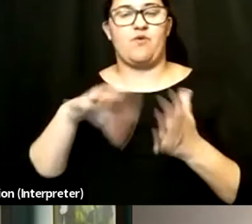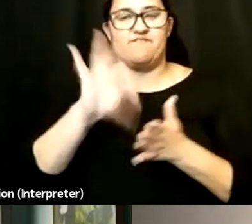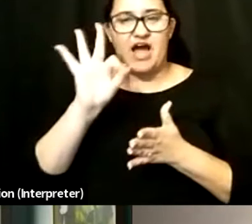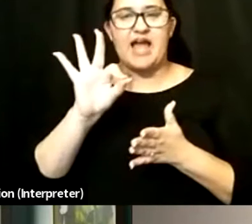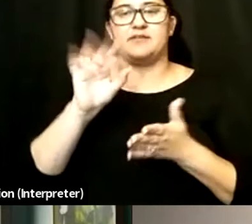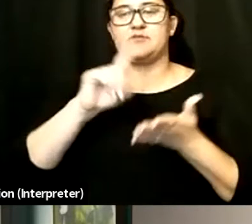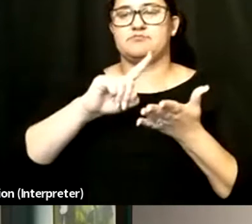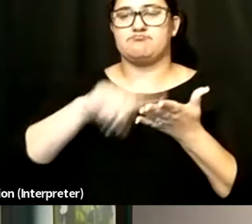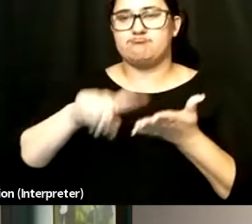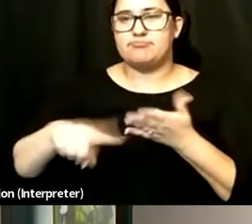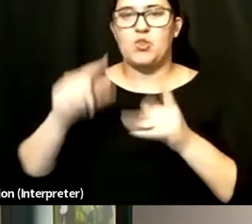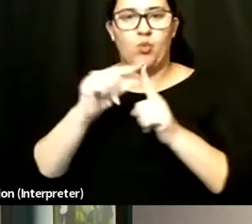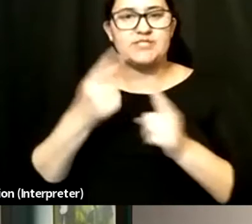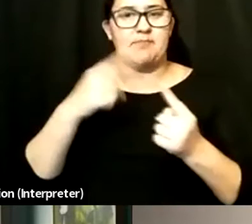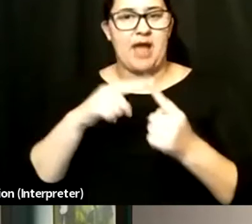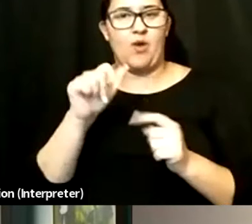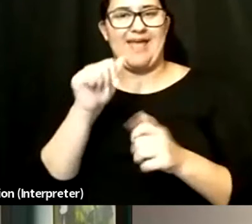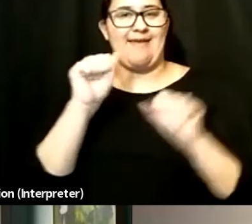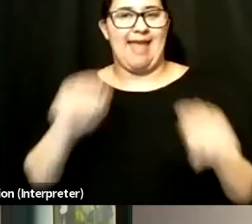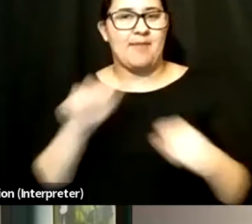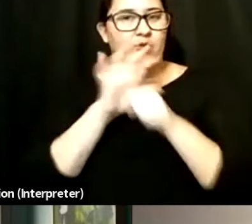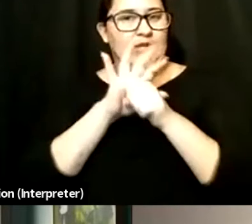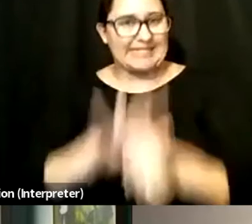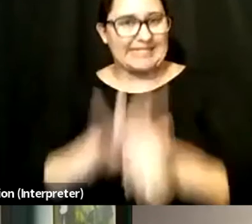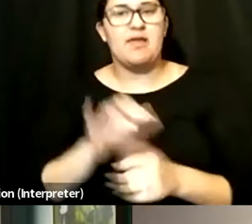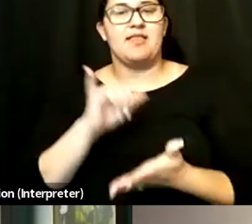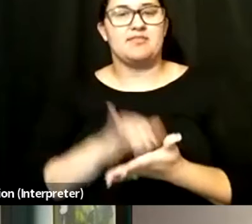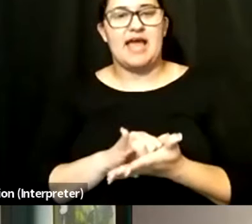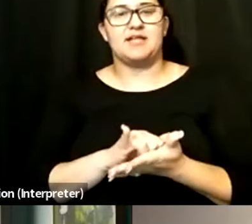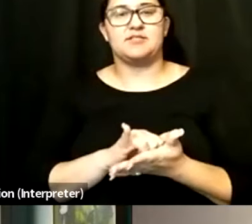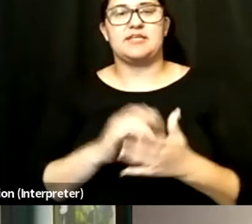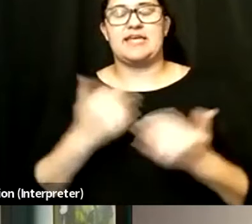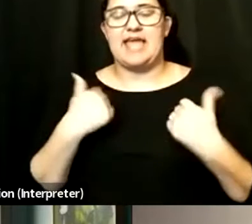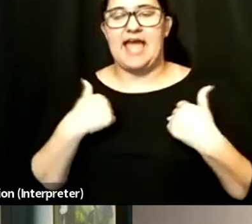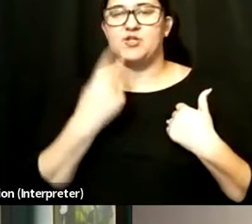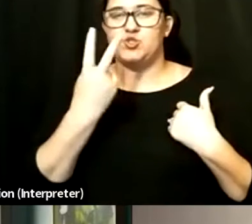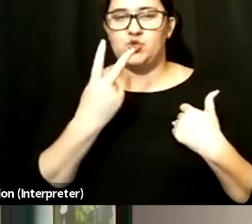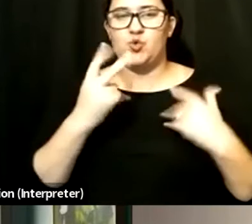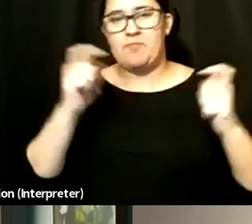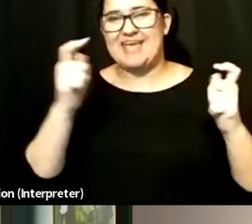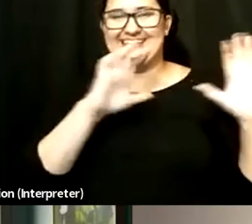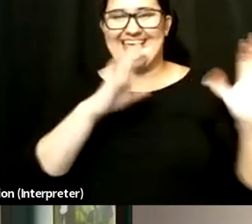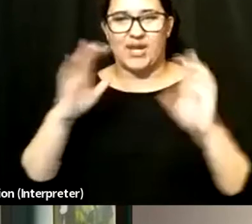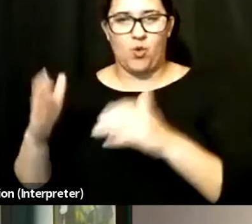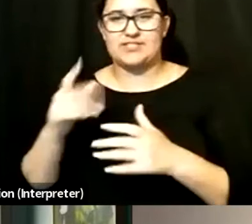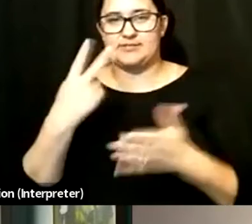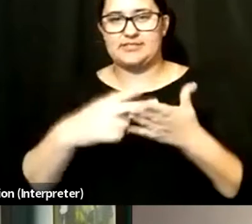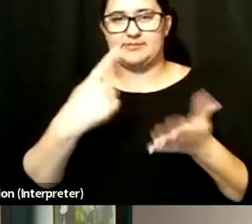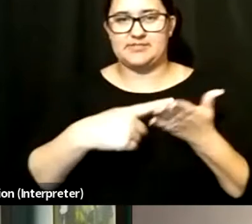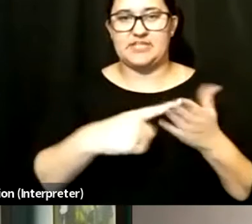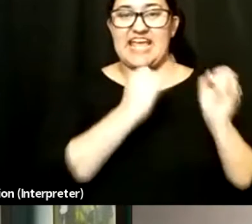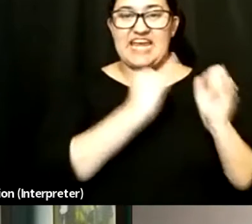he does a really good job of kind of breaking down ableism into two main categories. There's that